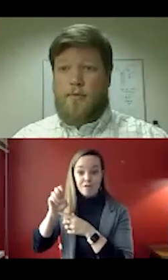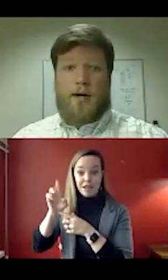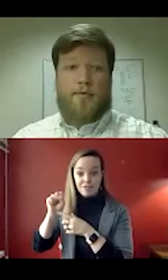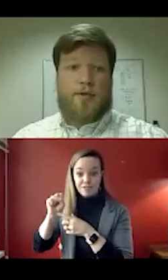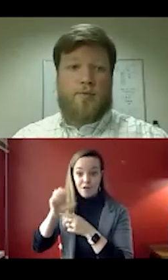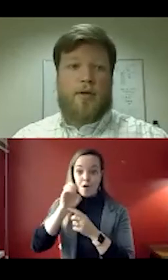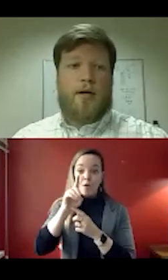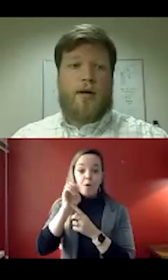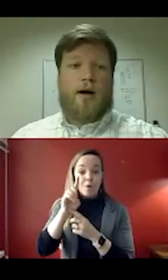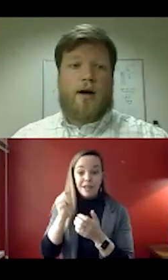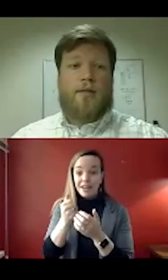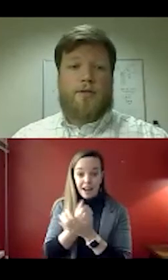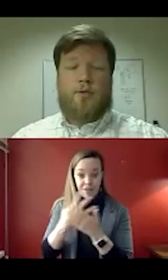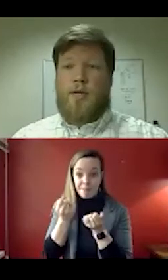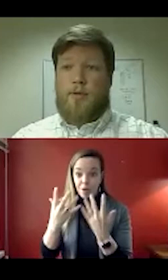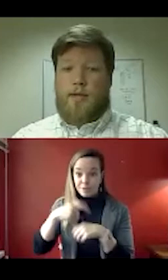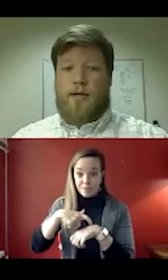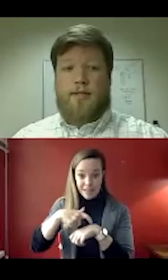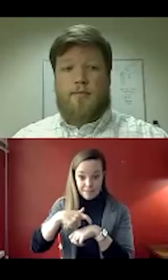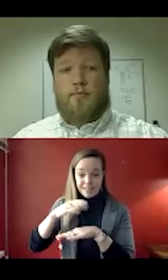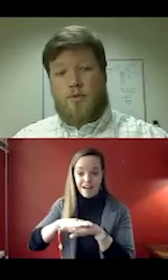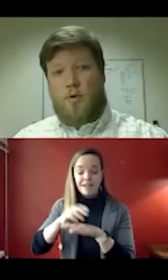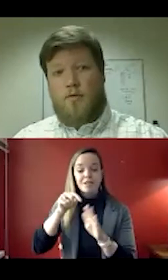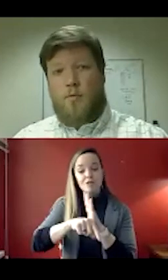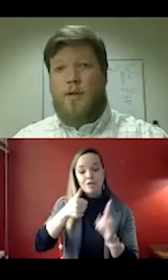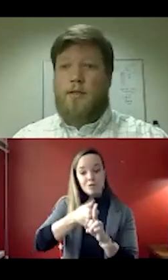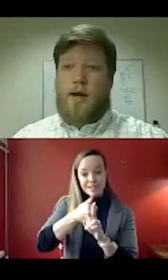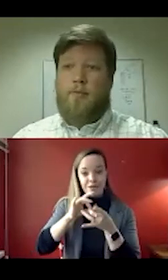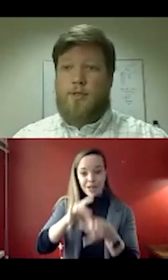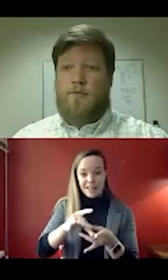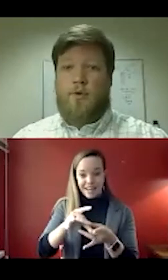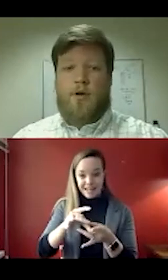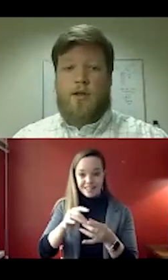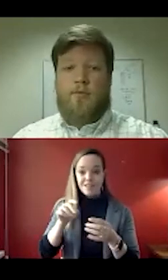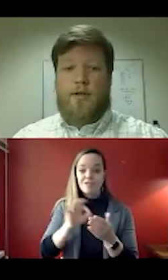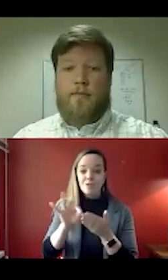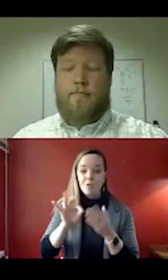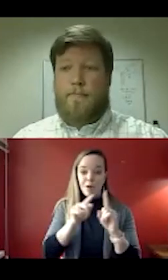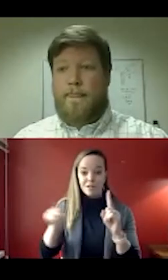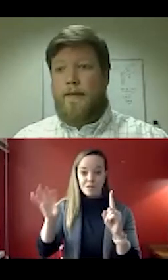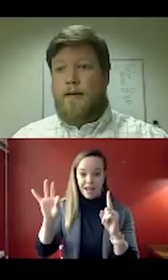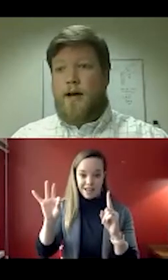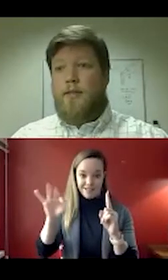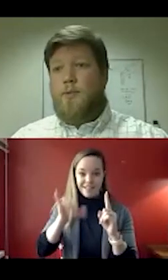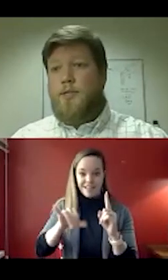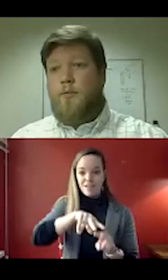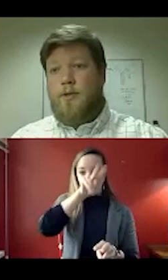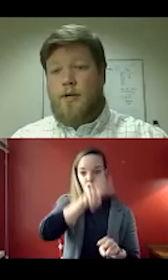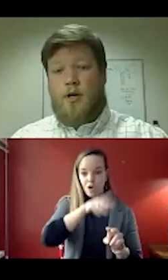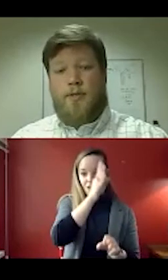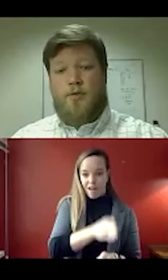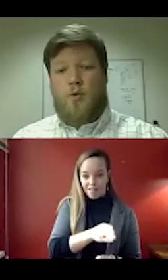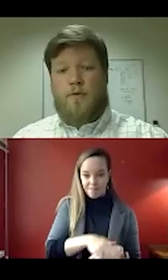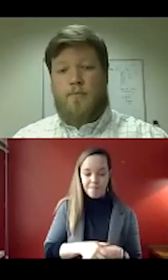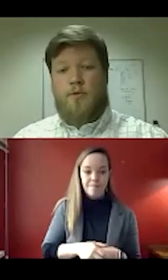times for each word on their suicide relatedness, score of 1 to 9, which is the vertical column over here. This was a set of words that had